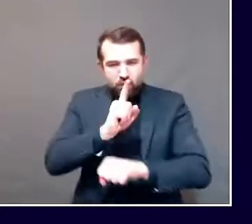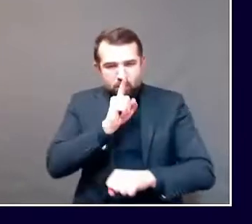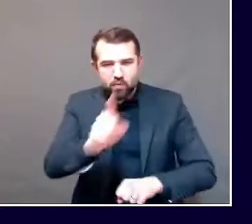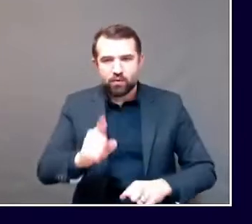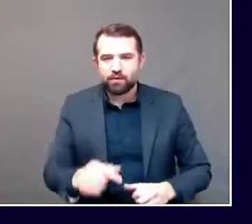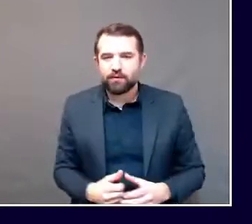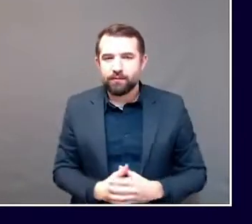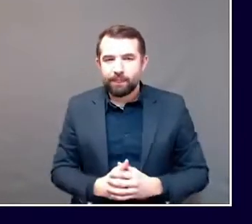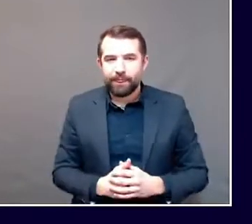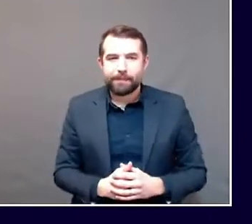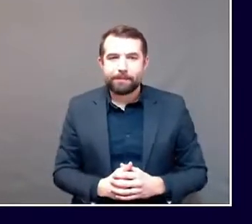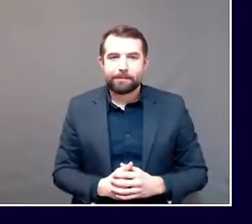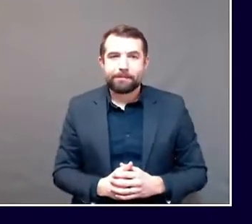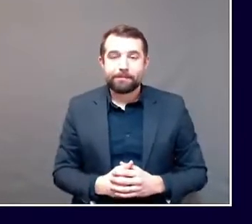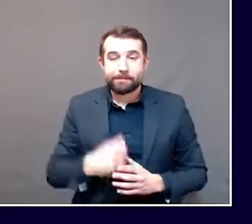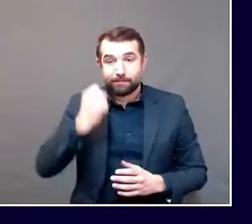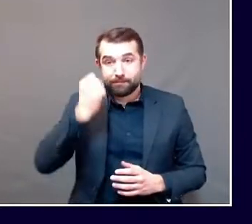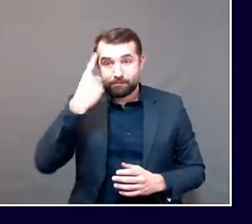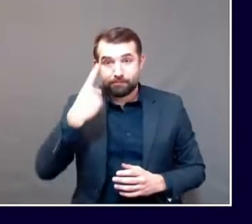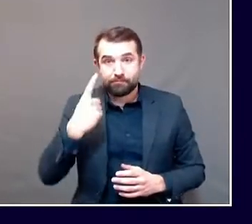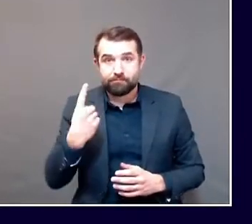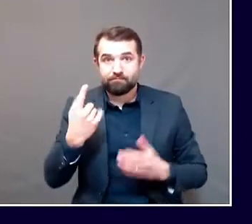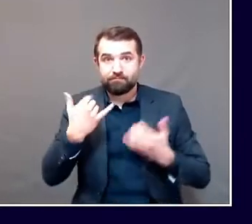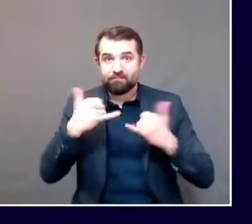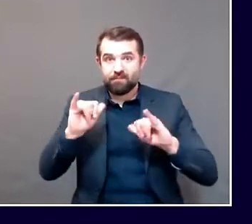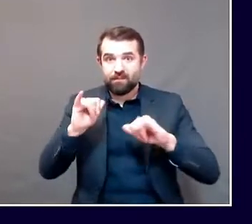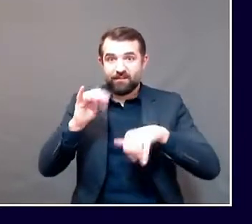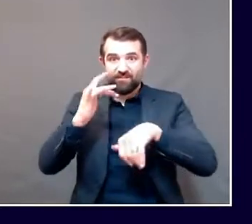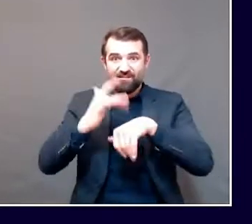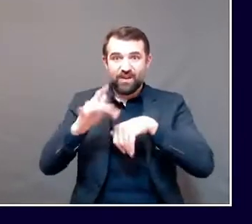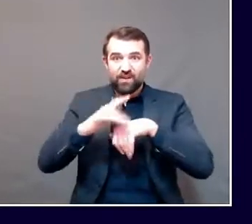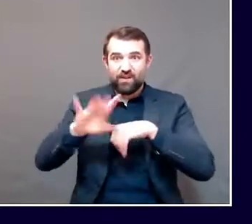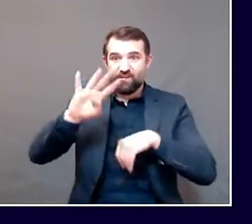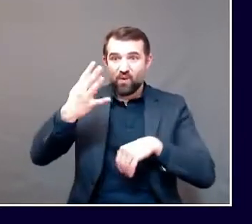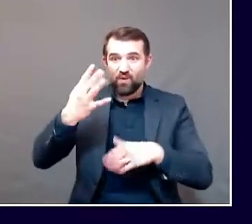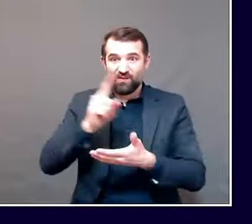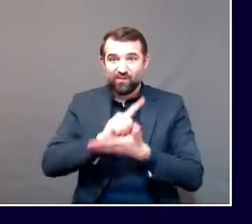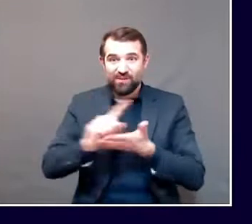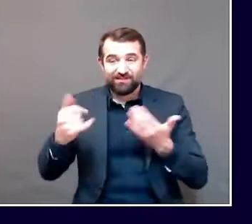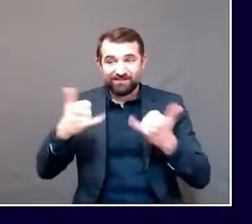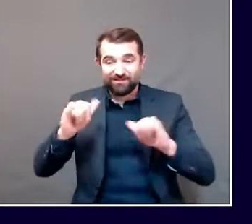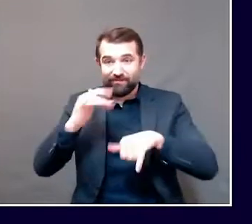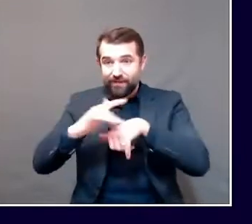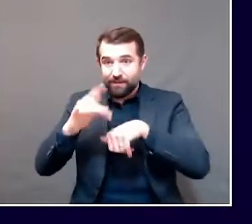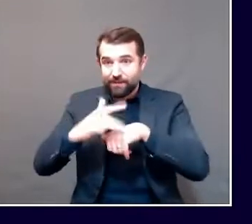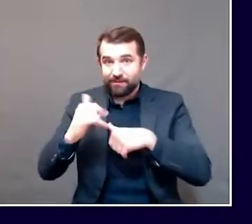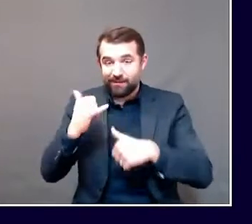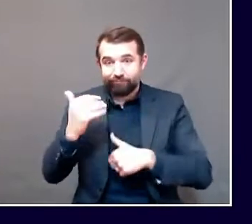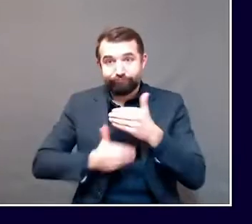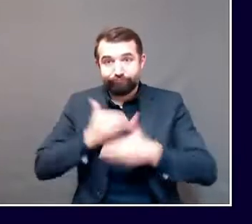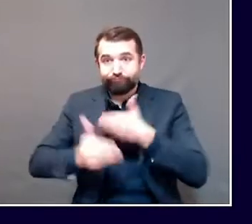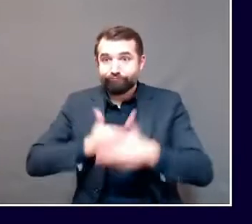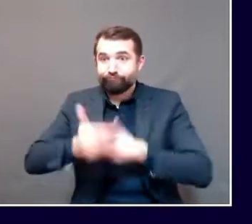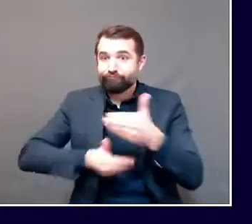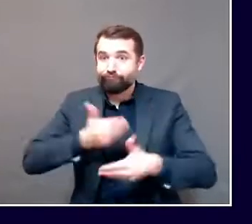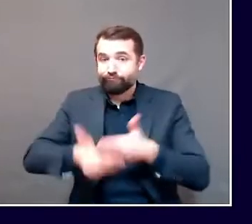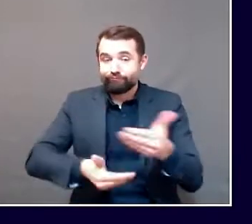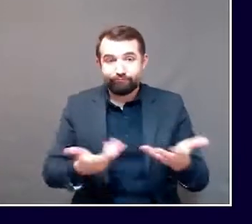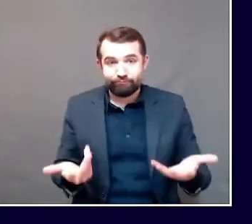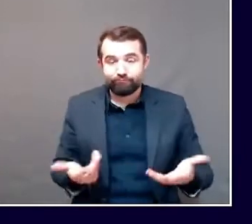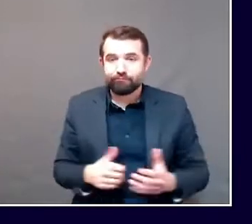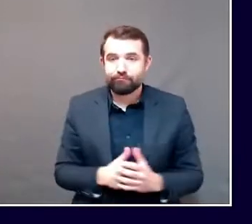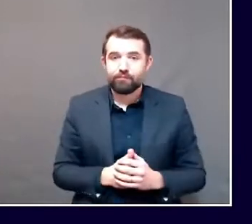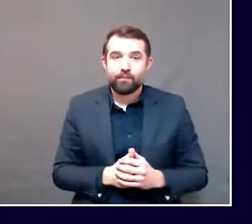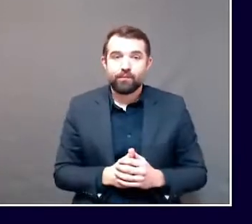is still rather early. We are just now in the fourth week of our vaccine operations, halfway through that fourth week. And so it's